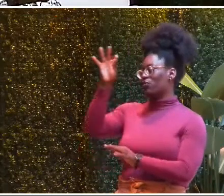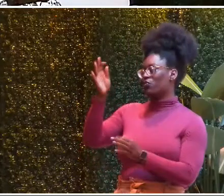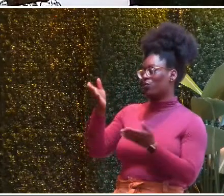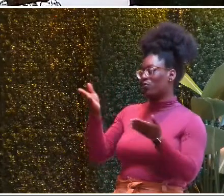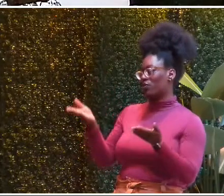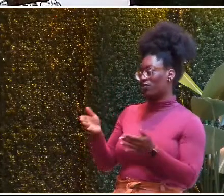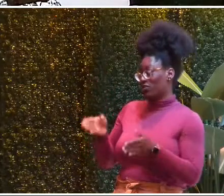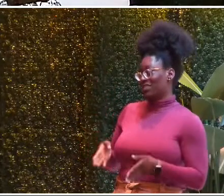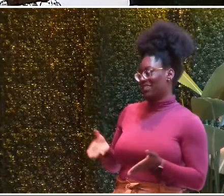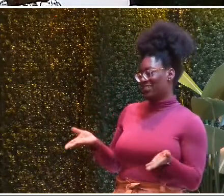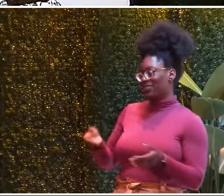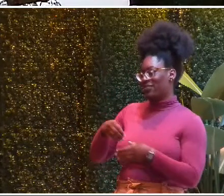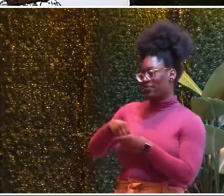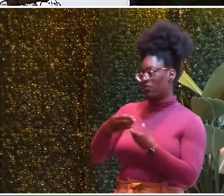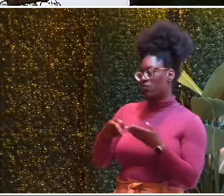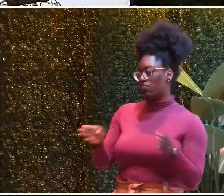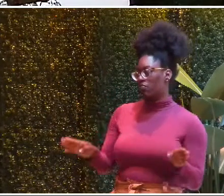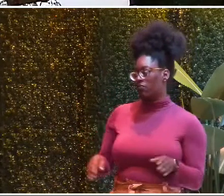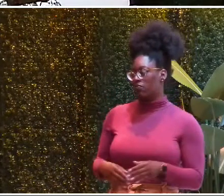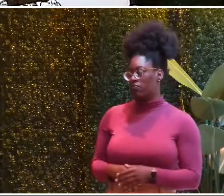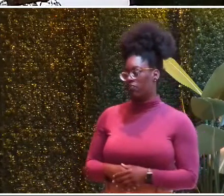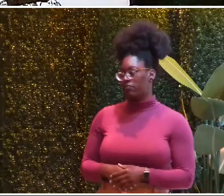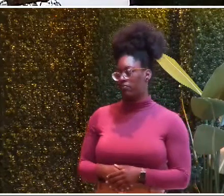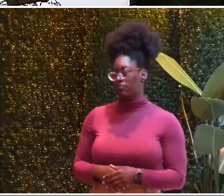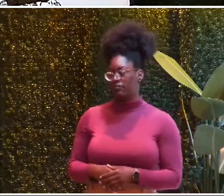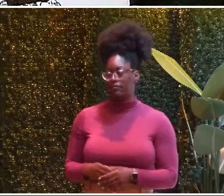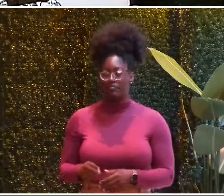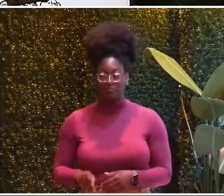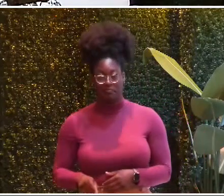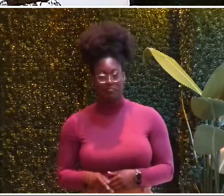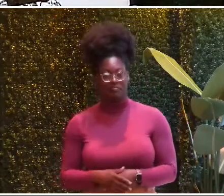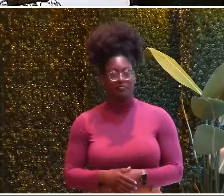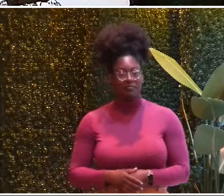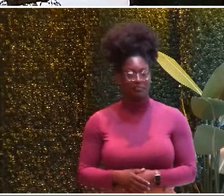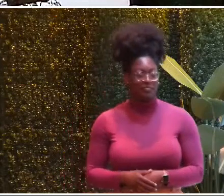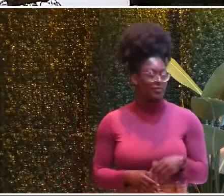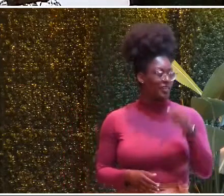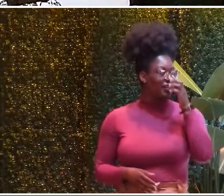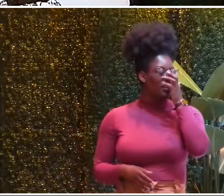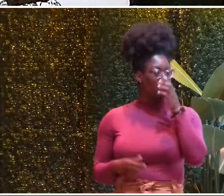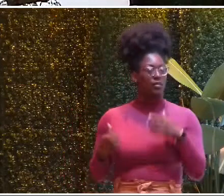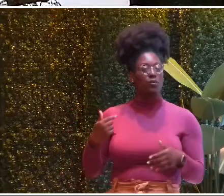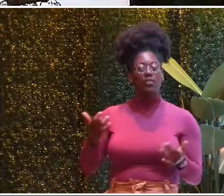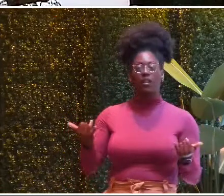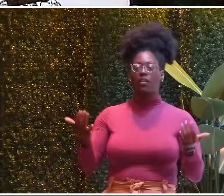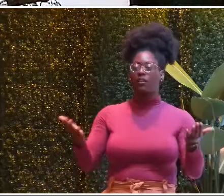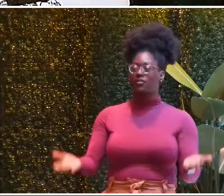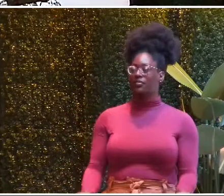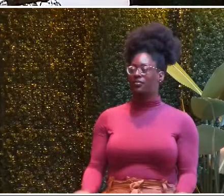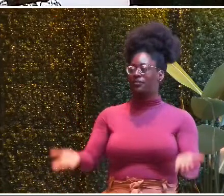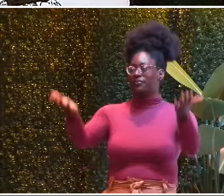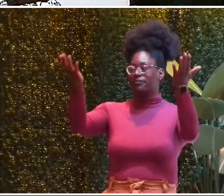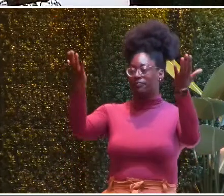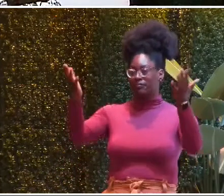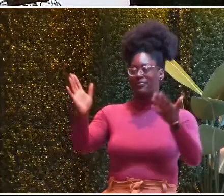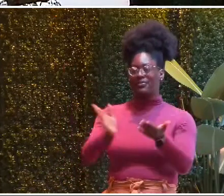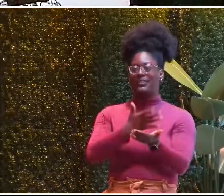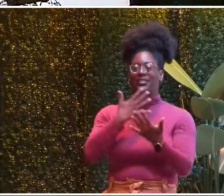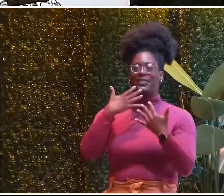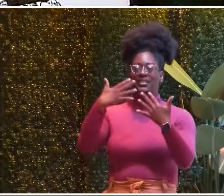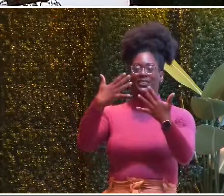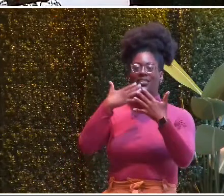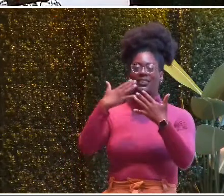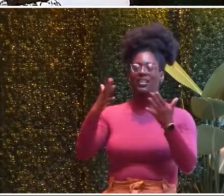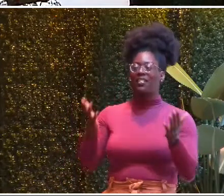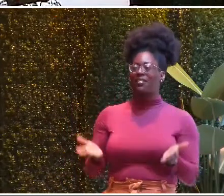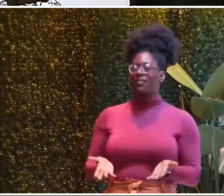And now, if you are able, we invite you to stand for a singing of the Black National Anthem, Lift Every Voice